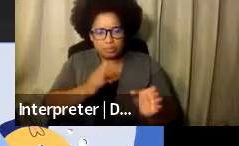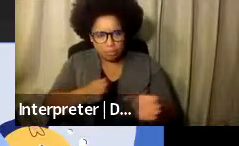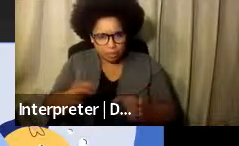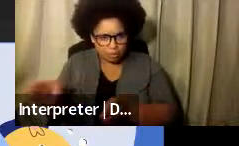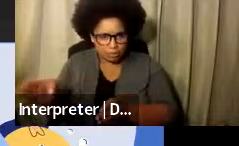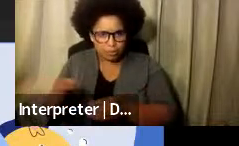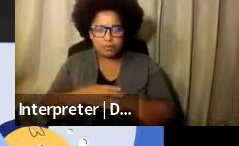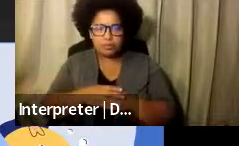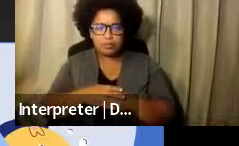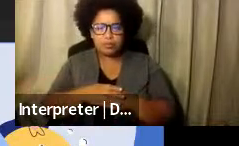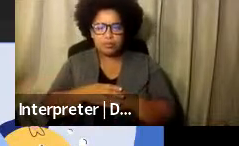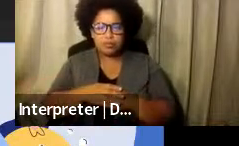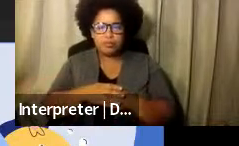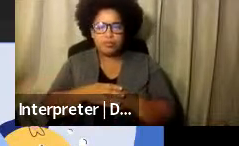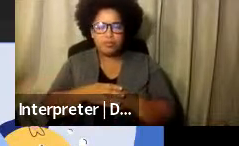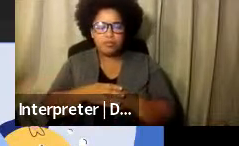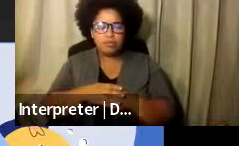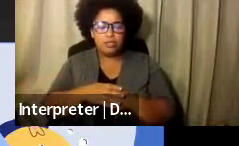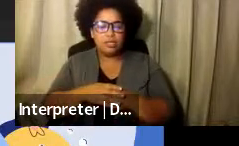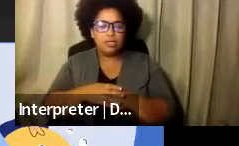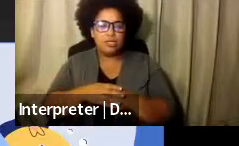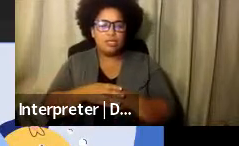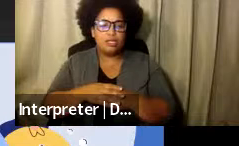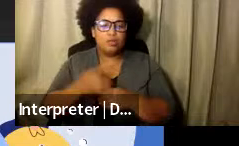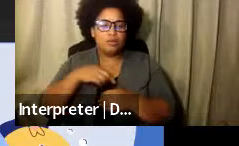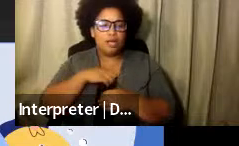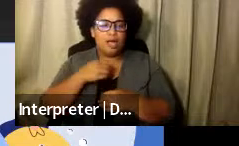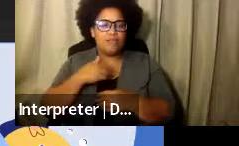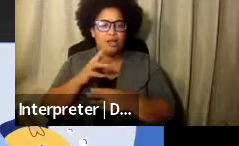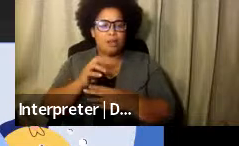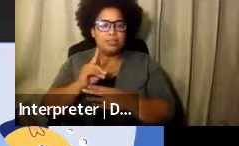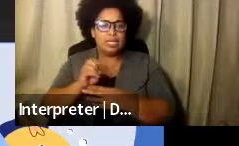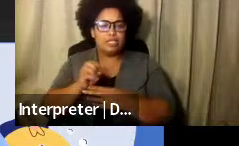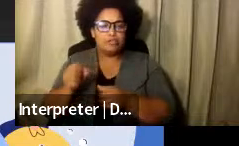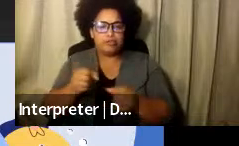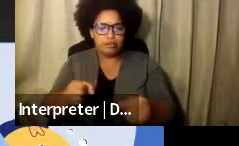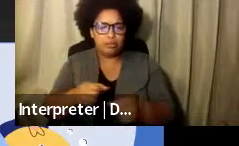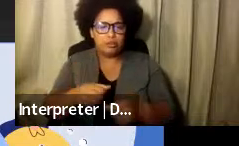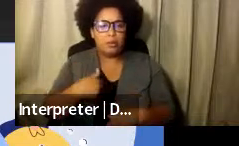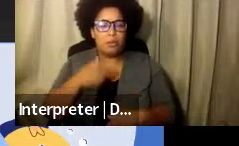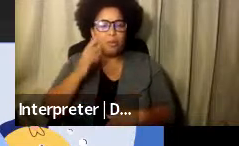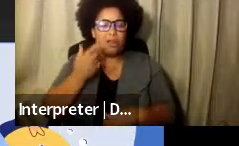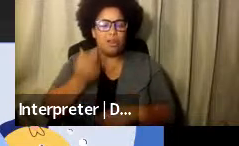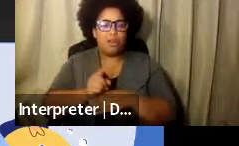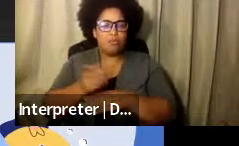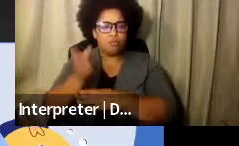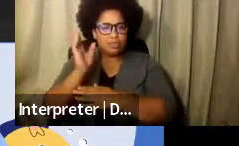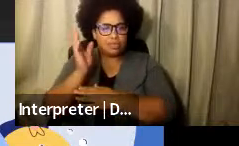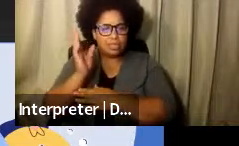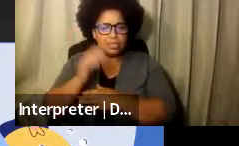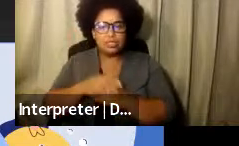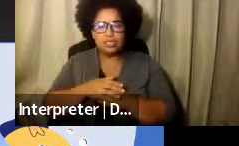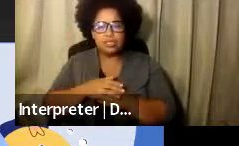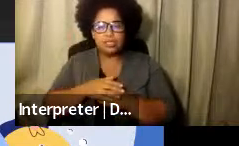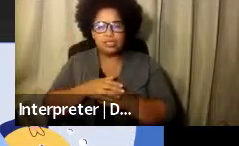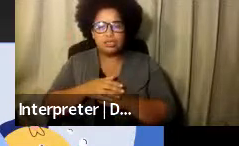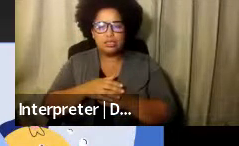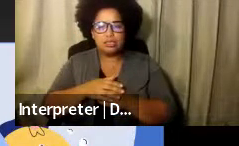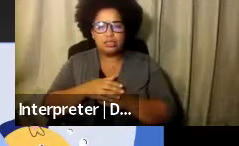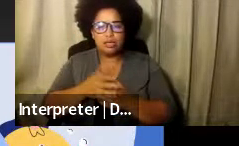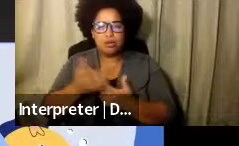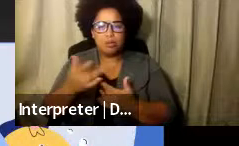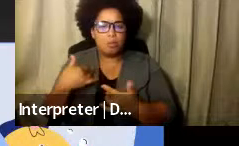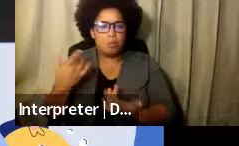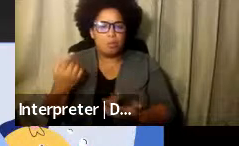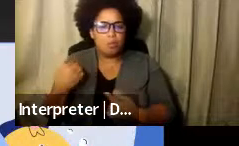as of at this point, we have an updated strategy. So I'm very excited. I'll be presenting to you what has